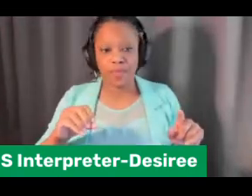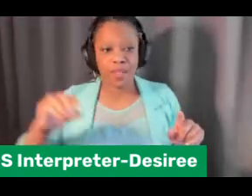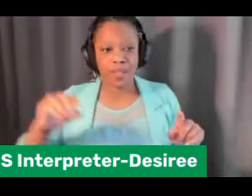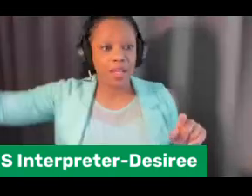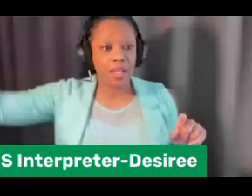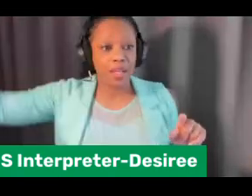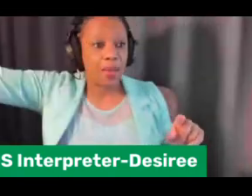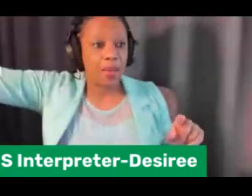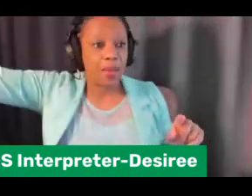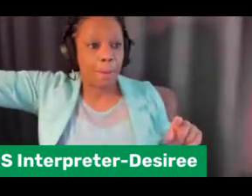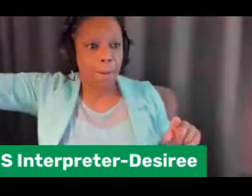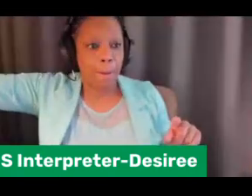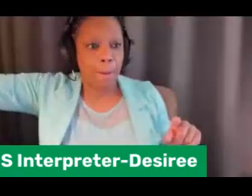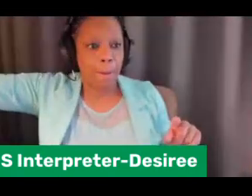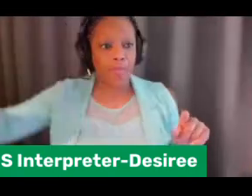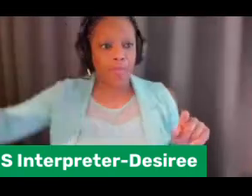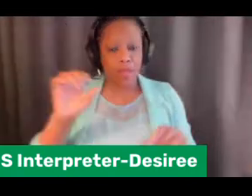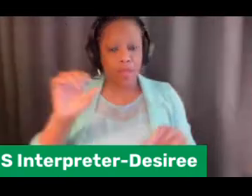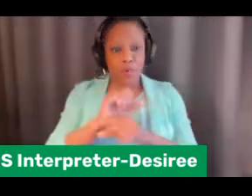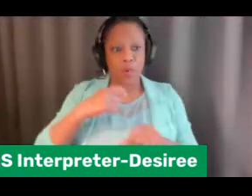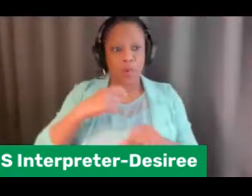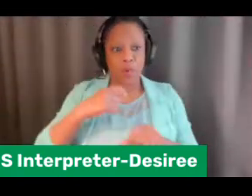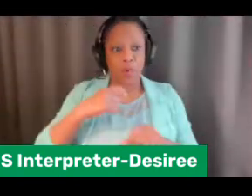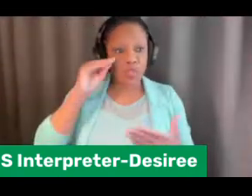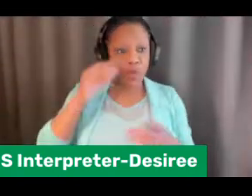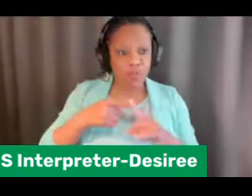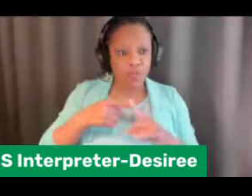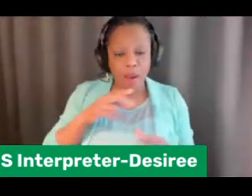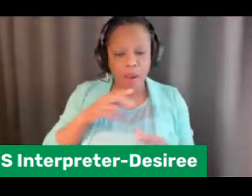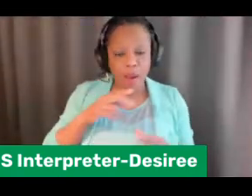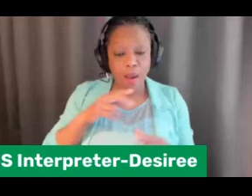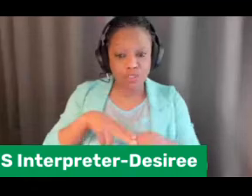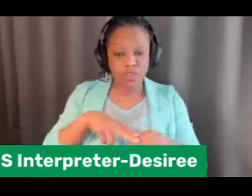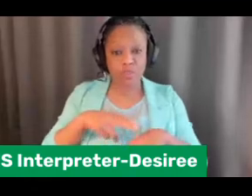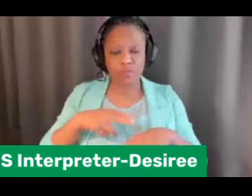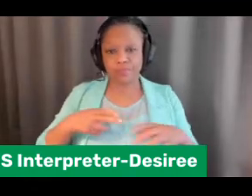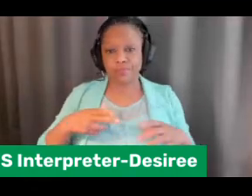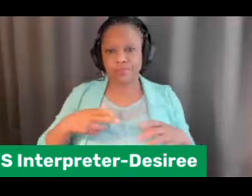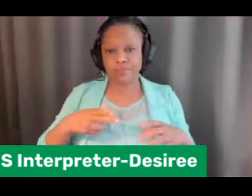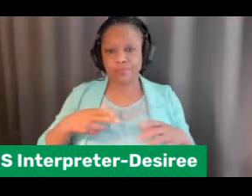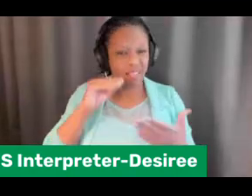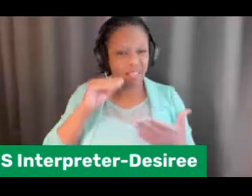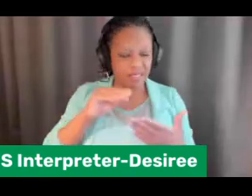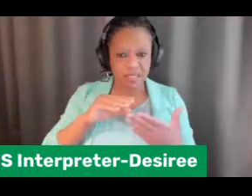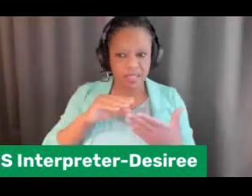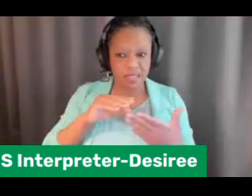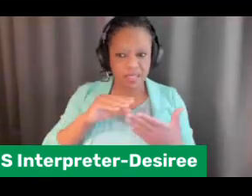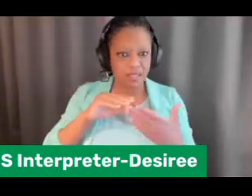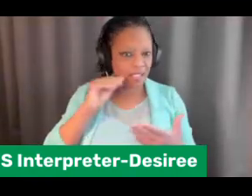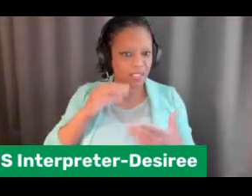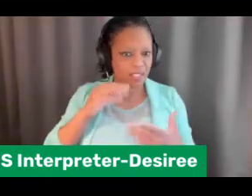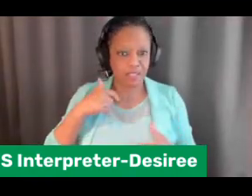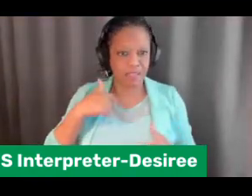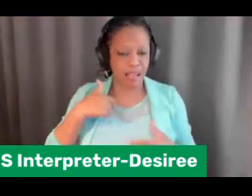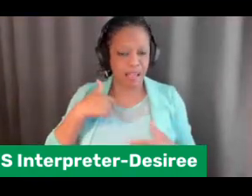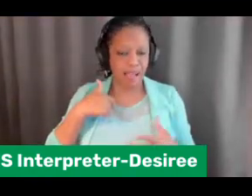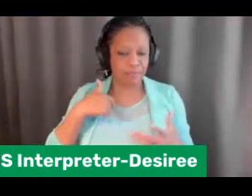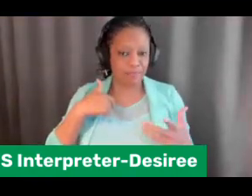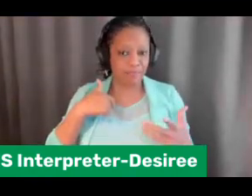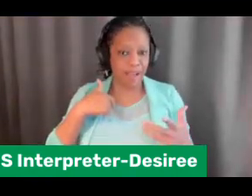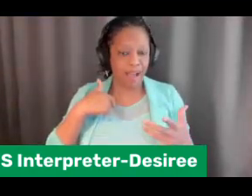from nature, the work I've learned from indigeneity, the lessons I've learned from my own experiences in the world, and